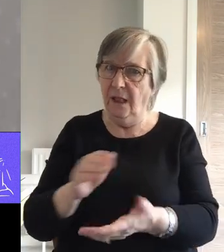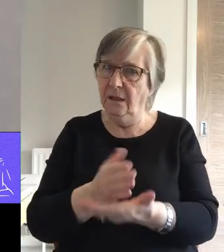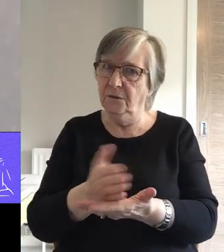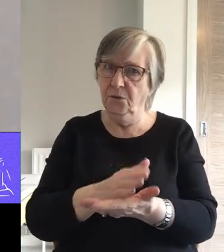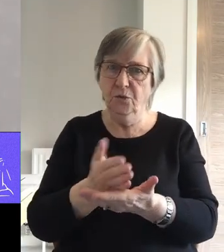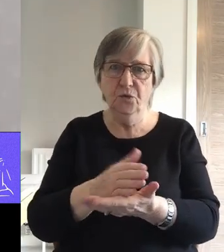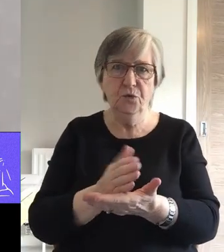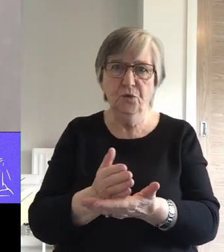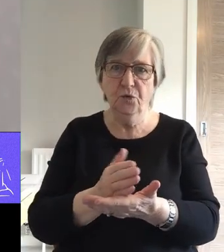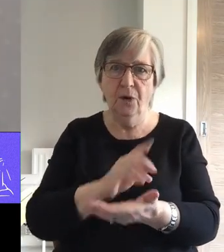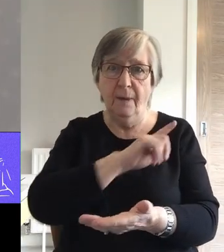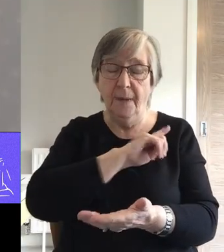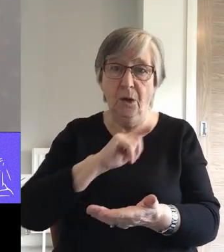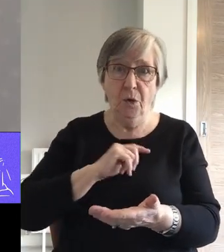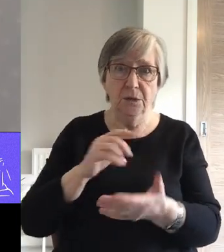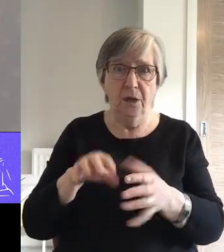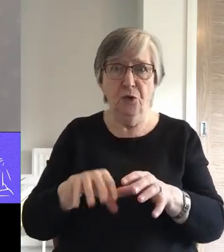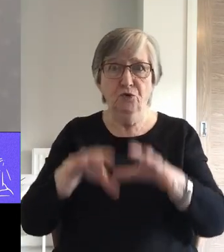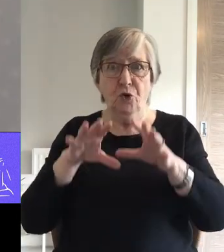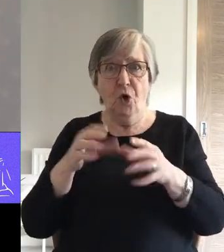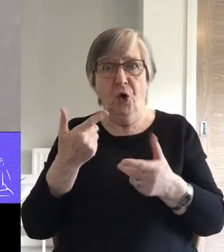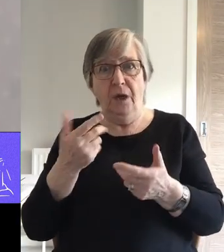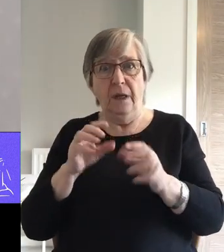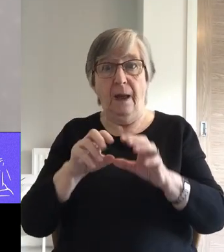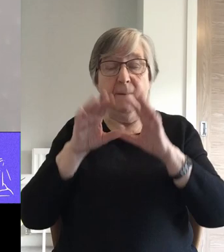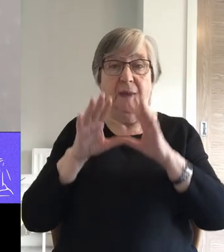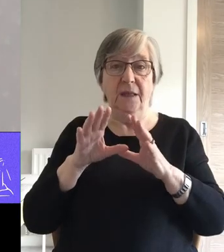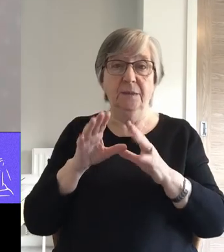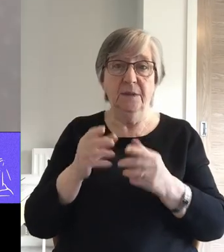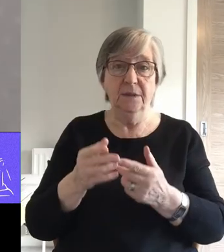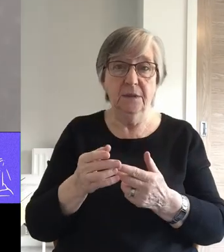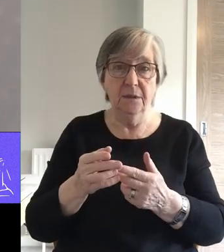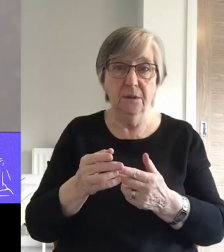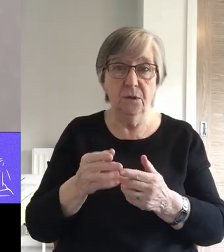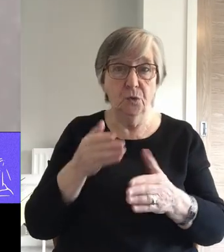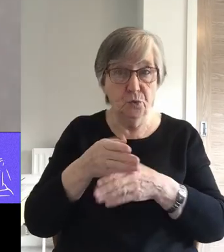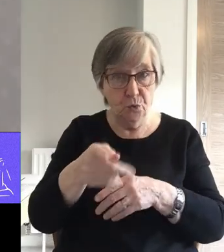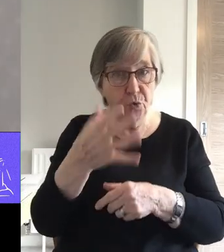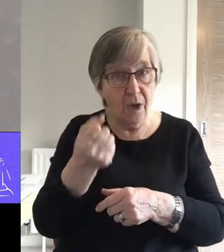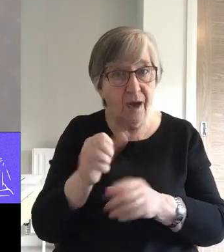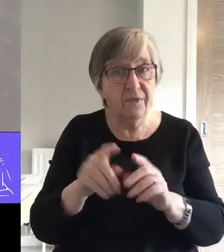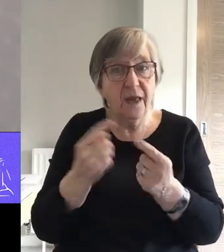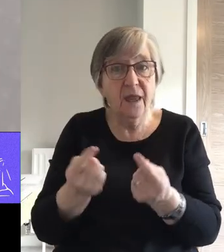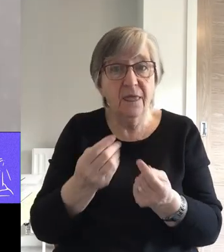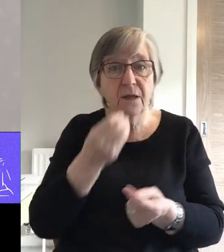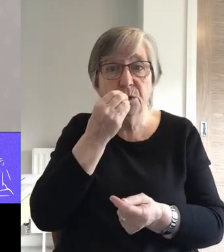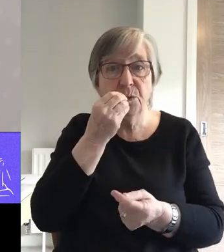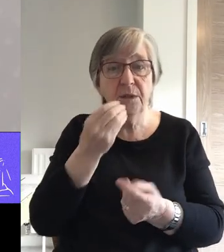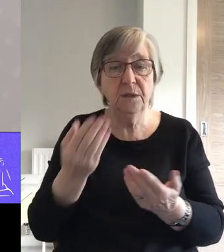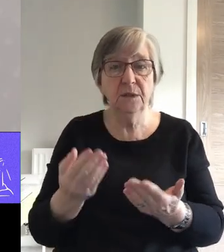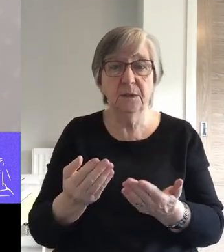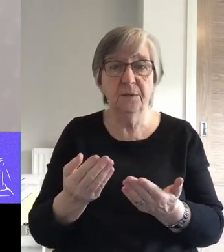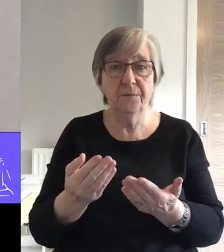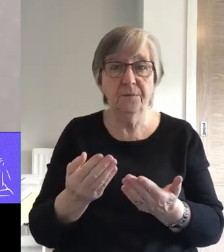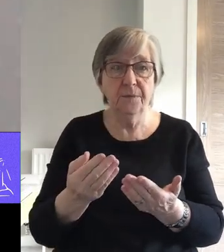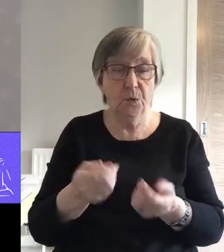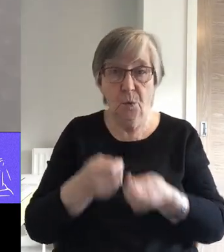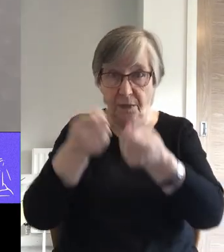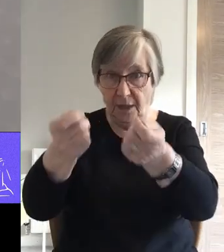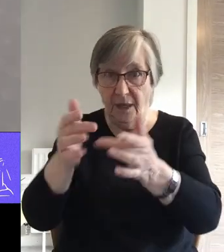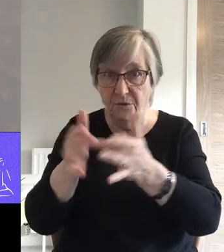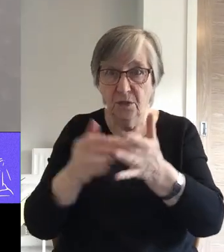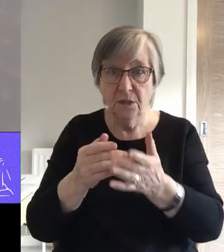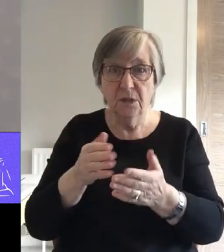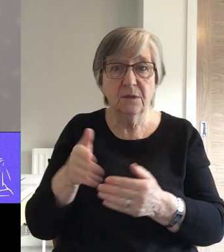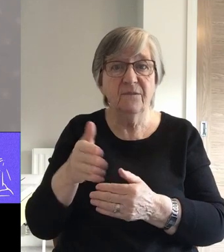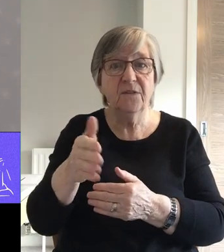it, because of joy and amazement, he asked them, Do you have anything here to eat? They gave him a piece